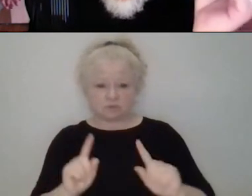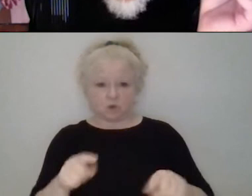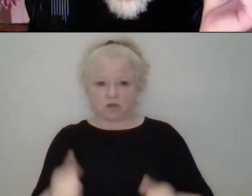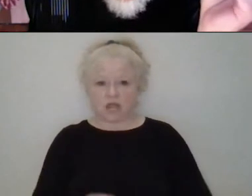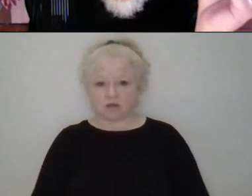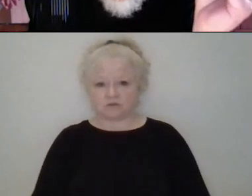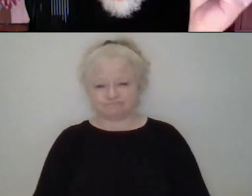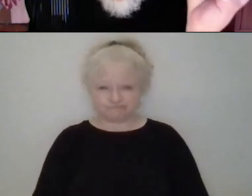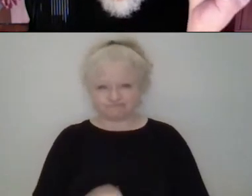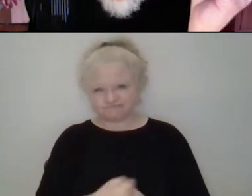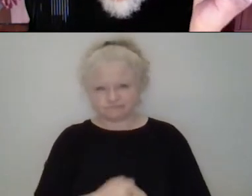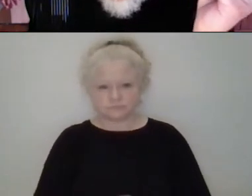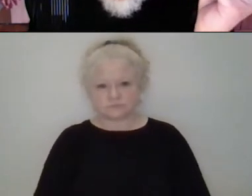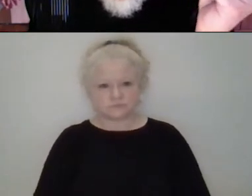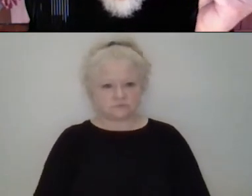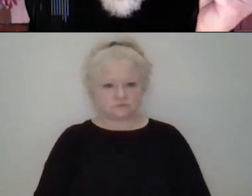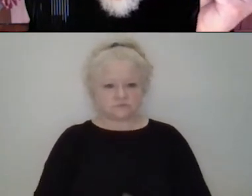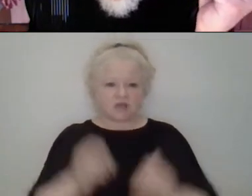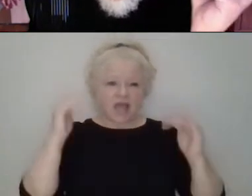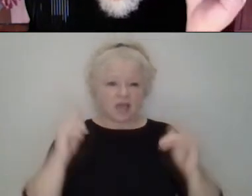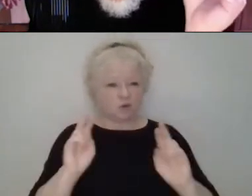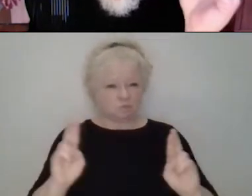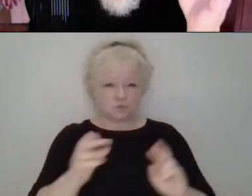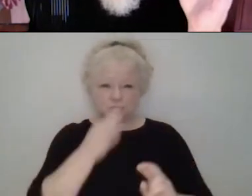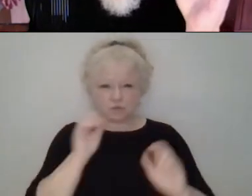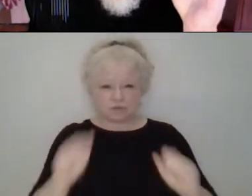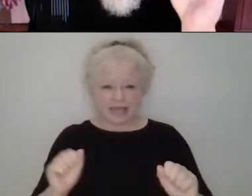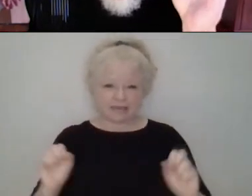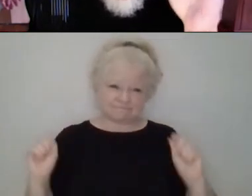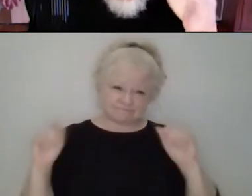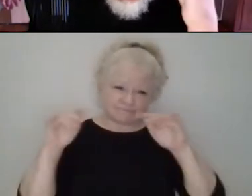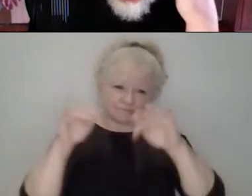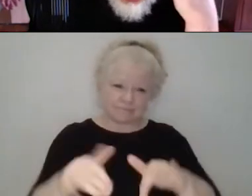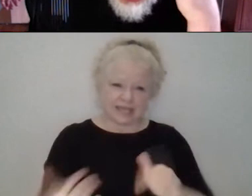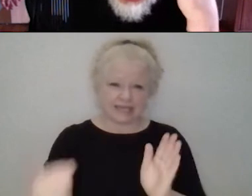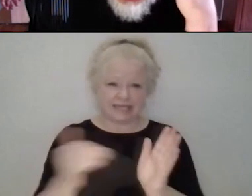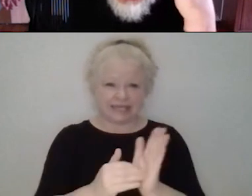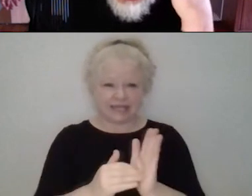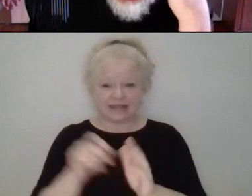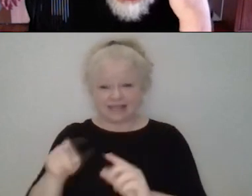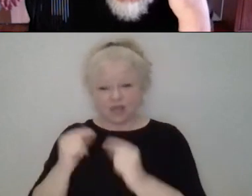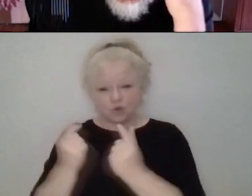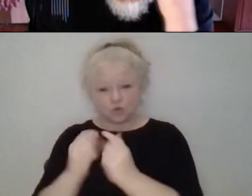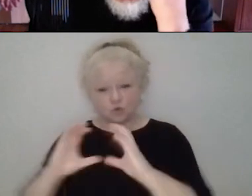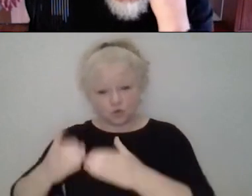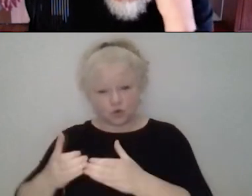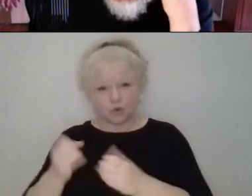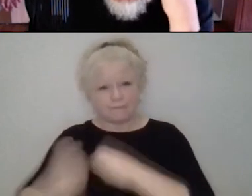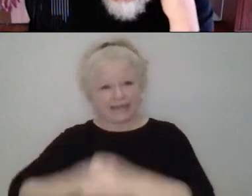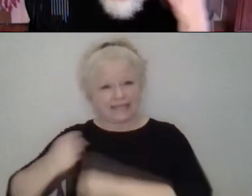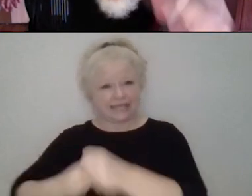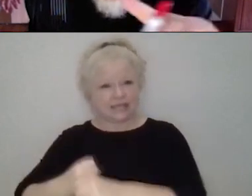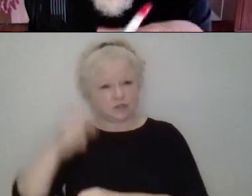yeah, I hope in soon these guys will come back because they are a group that has been here for many years